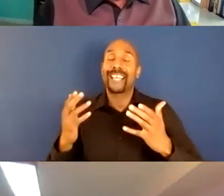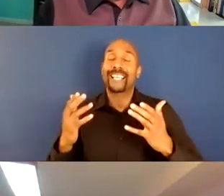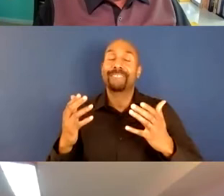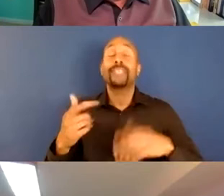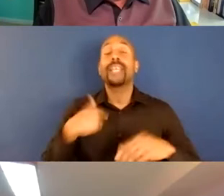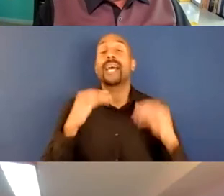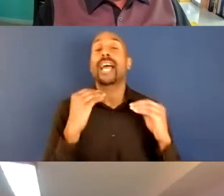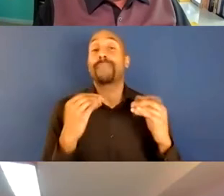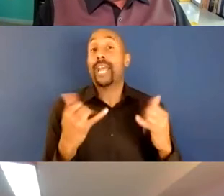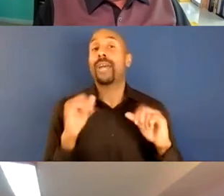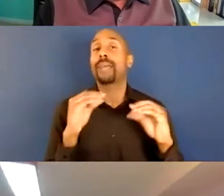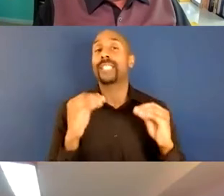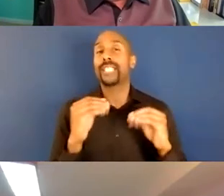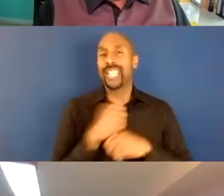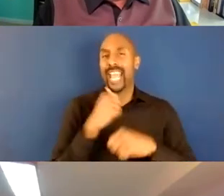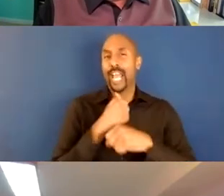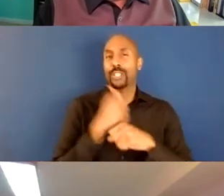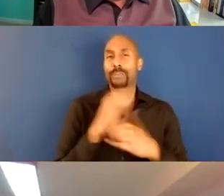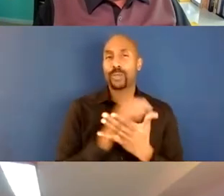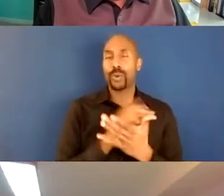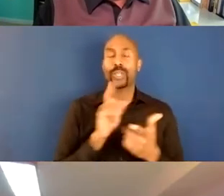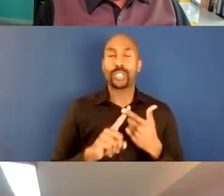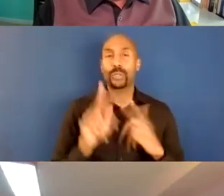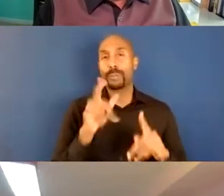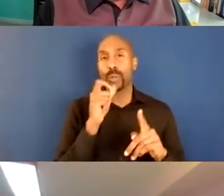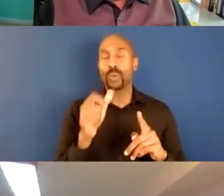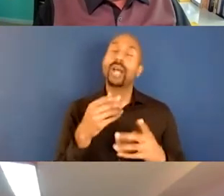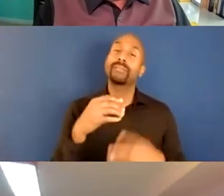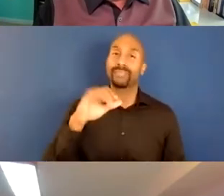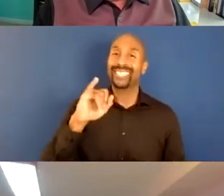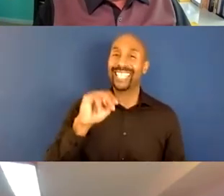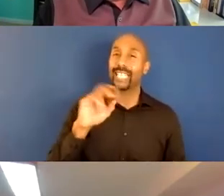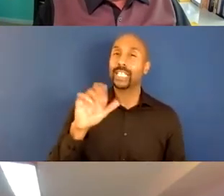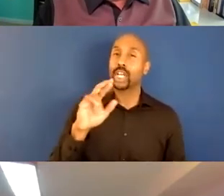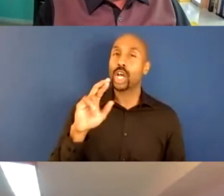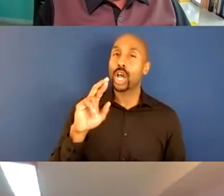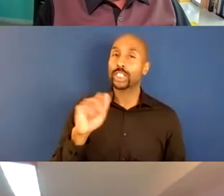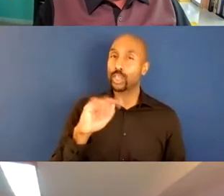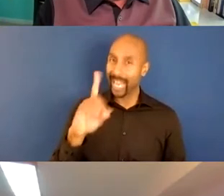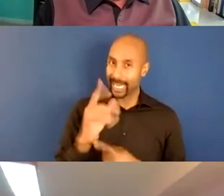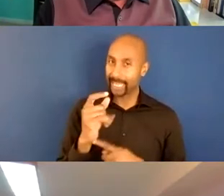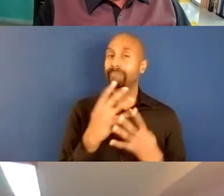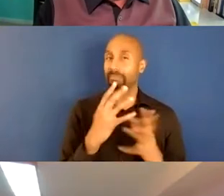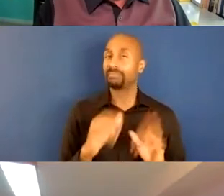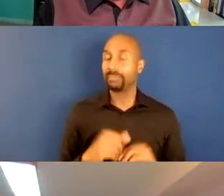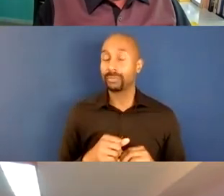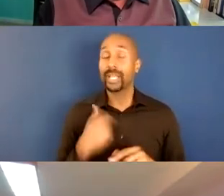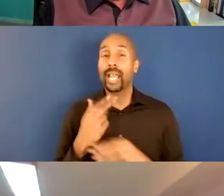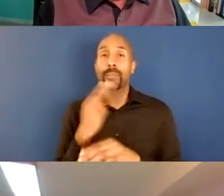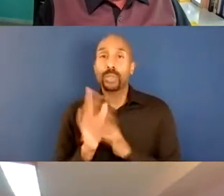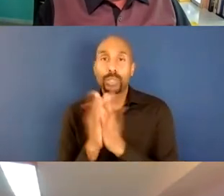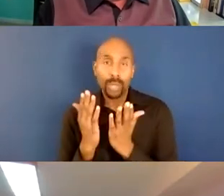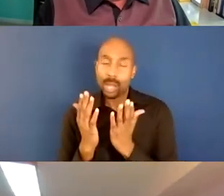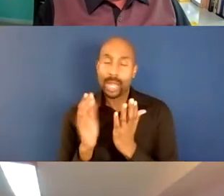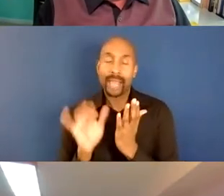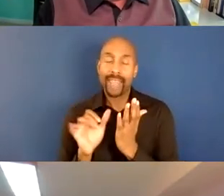course this term to folks who are incarcerated, and using a text that is not an, you